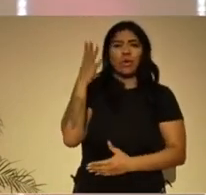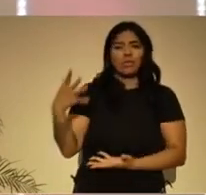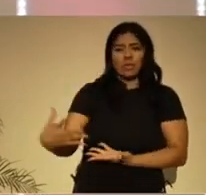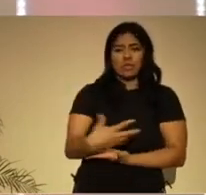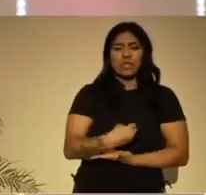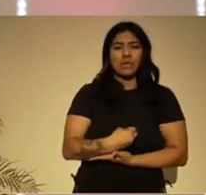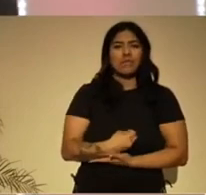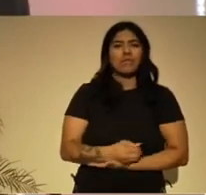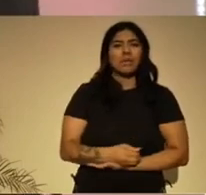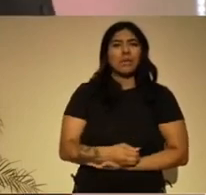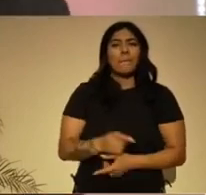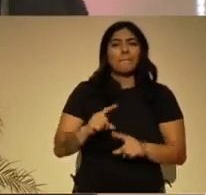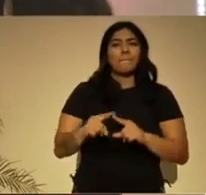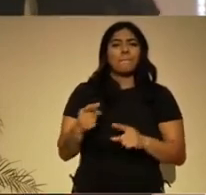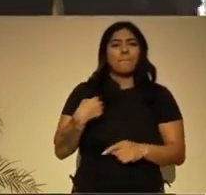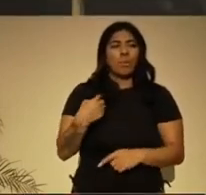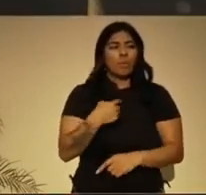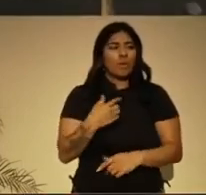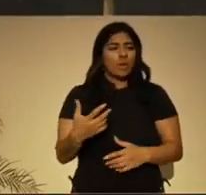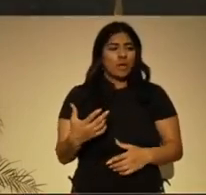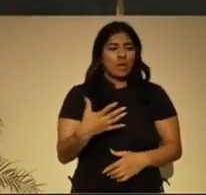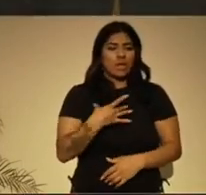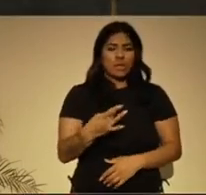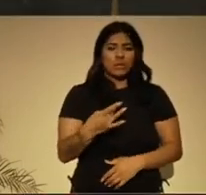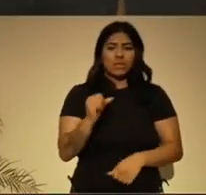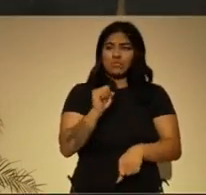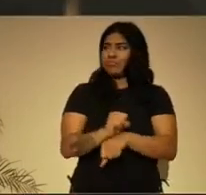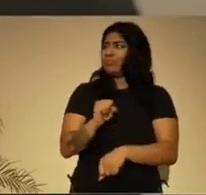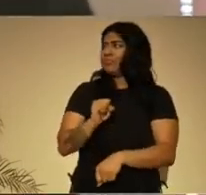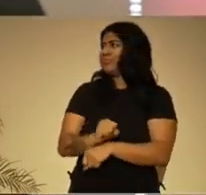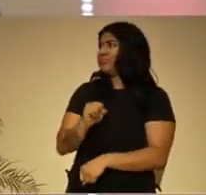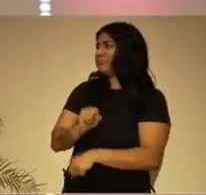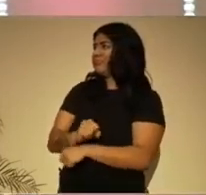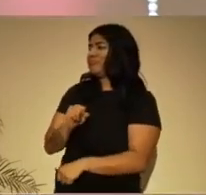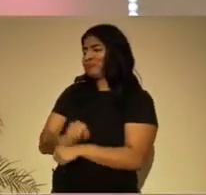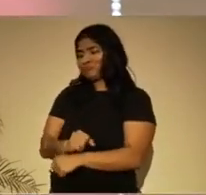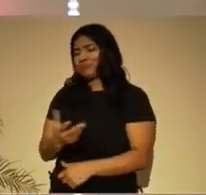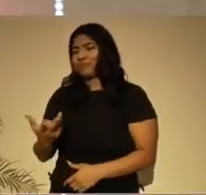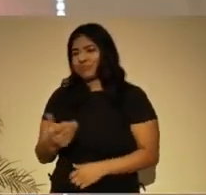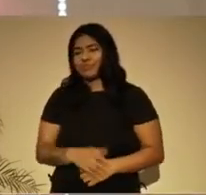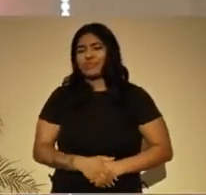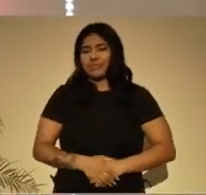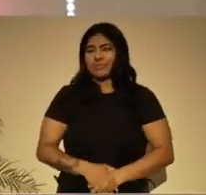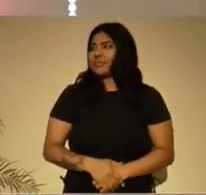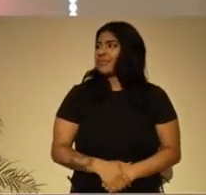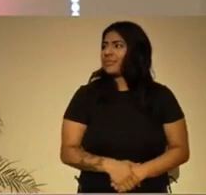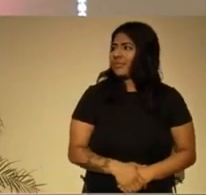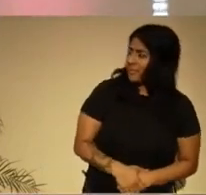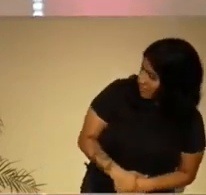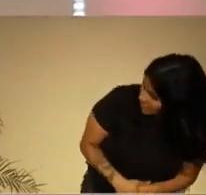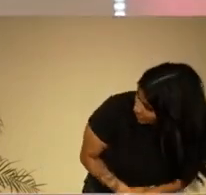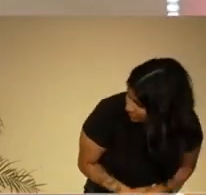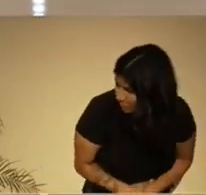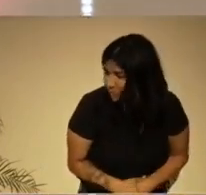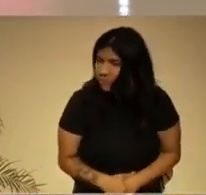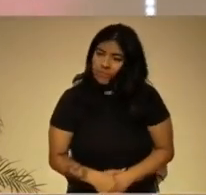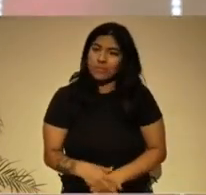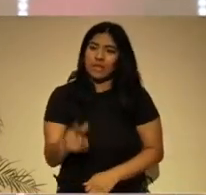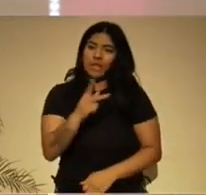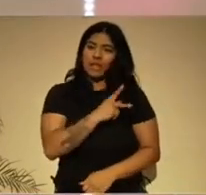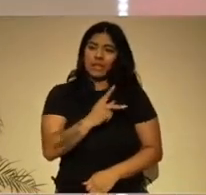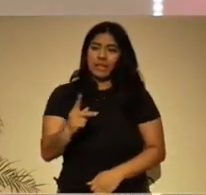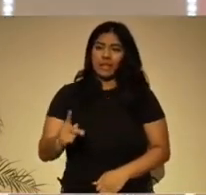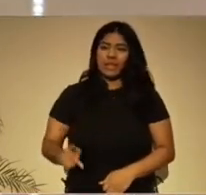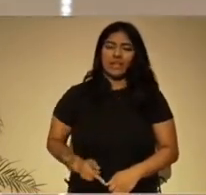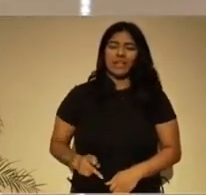Incentives are good. Like, we like them. They work at work. Do they work at work? I'm looking at the bosses in the room. Come on, Kingdom